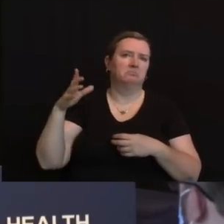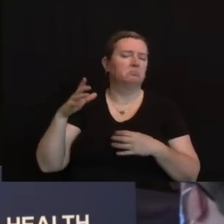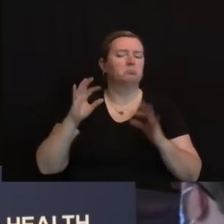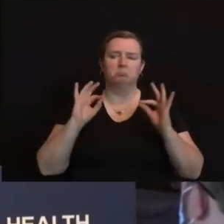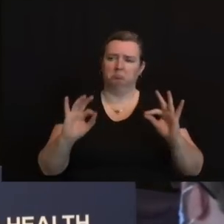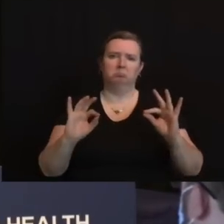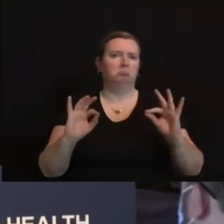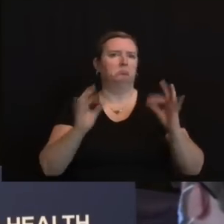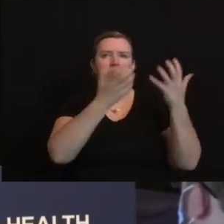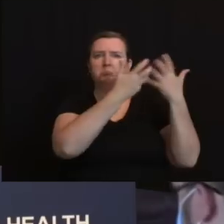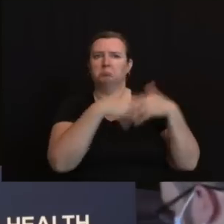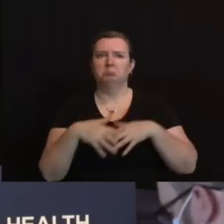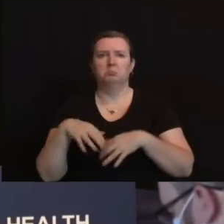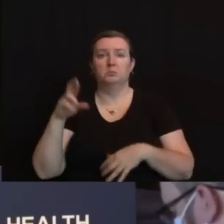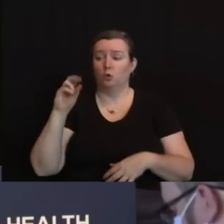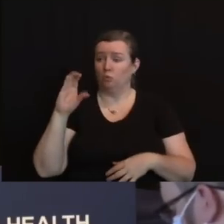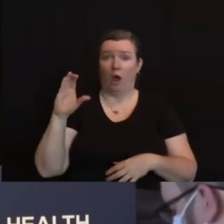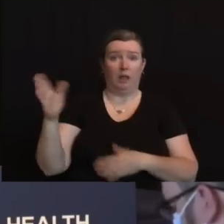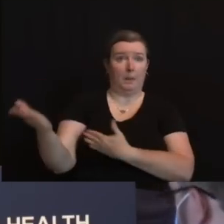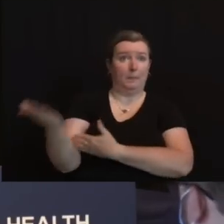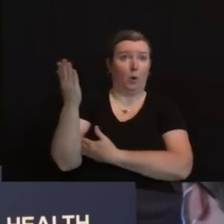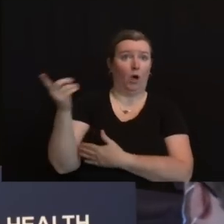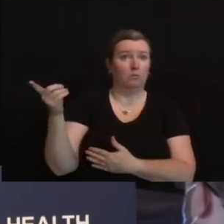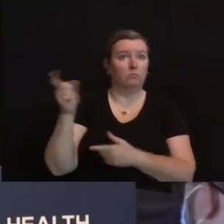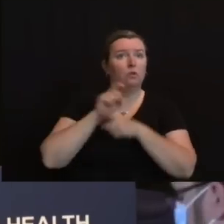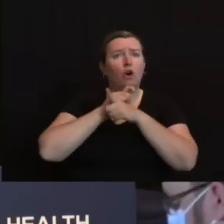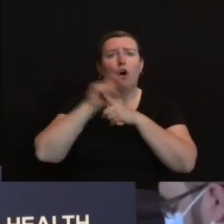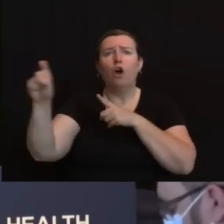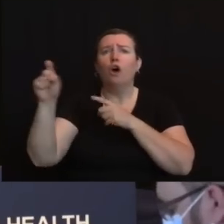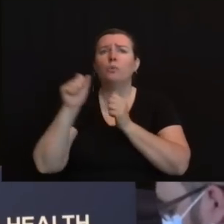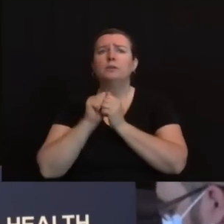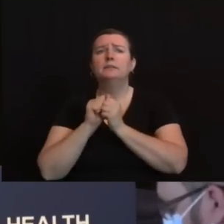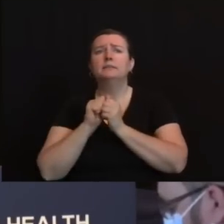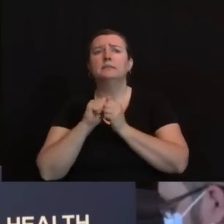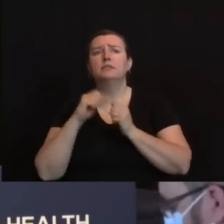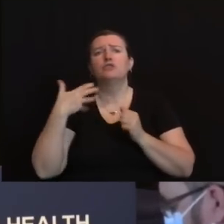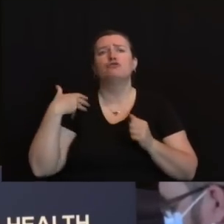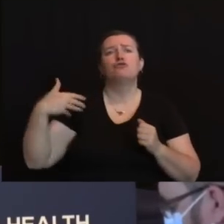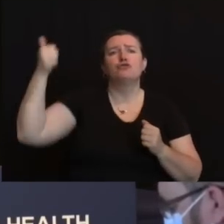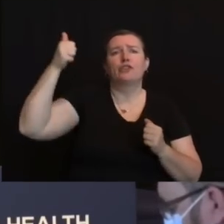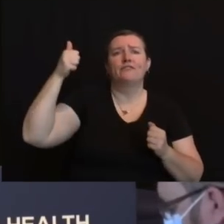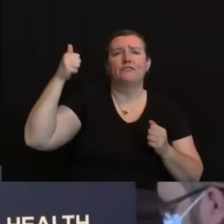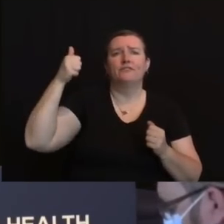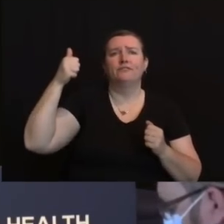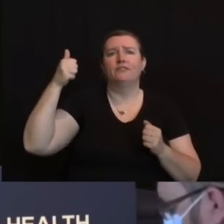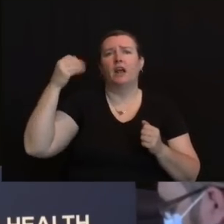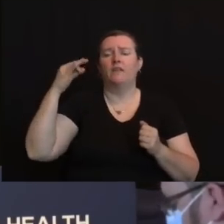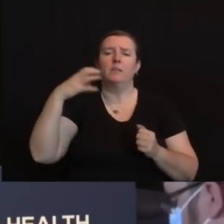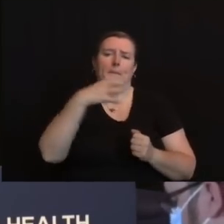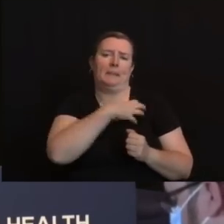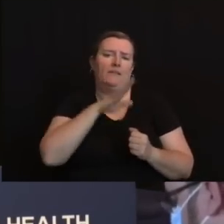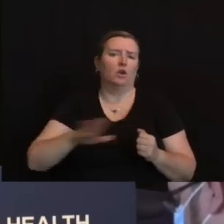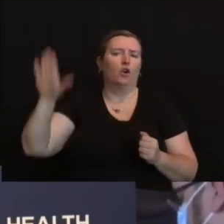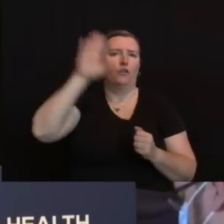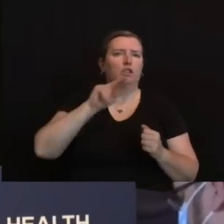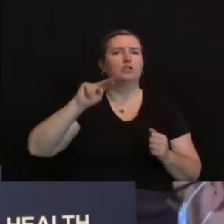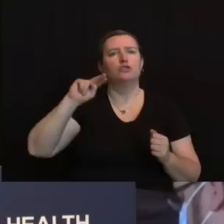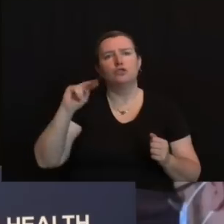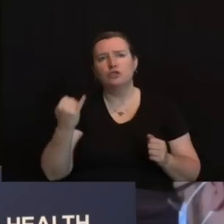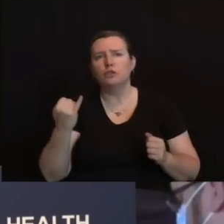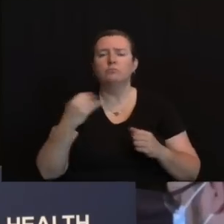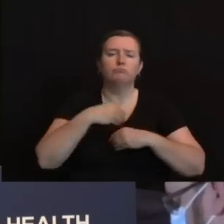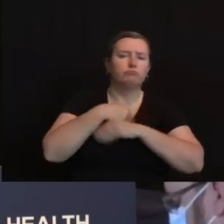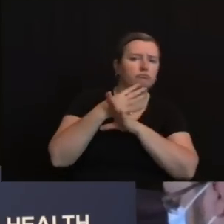From the Rock this morning, I had the opportunity to get on with chiefs and law enforcement from across the entire state to talk about the large scale and